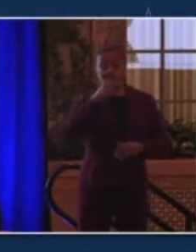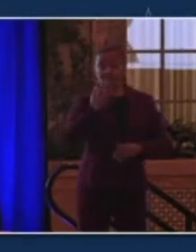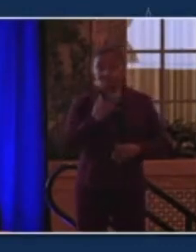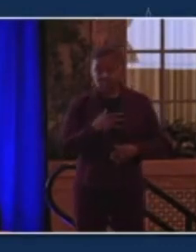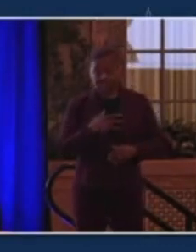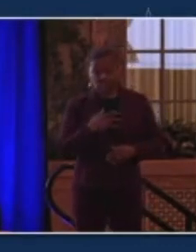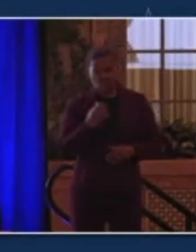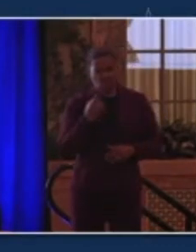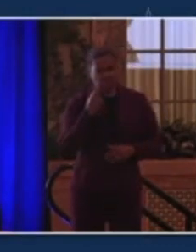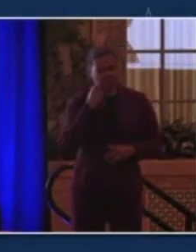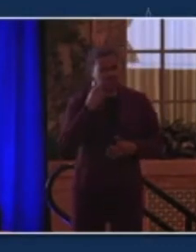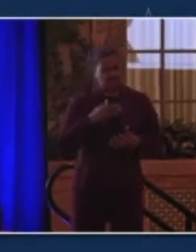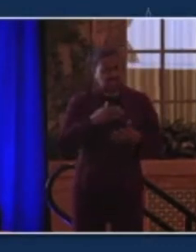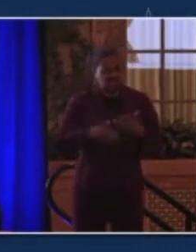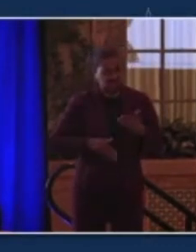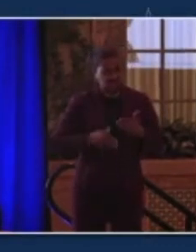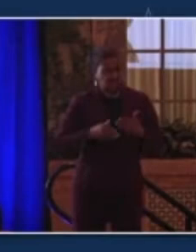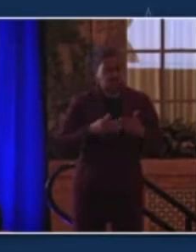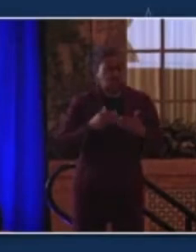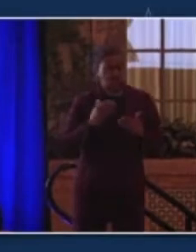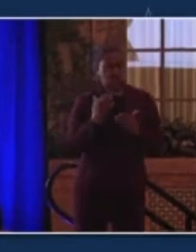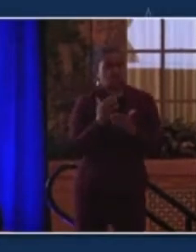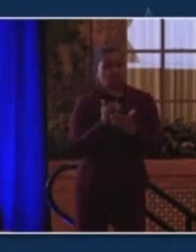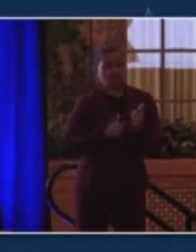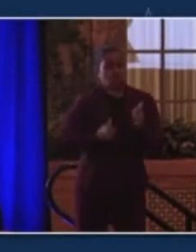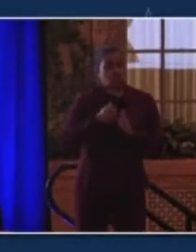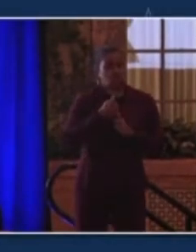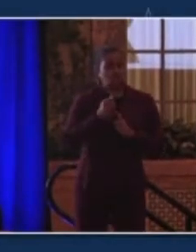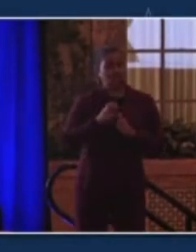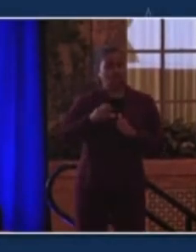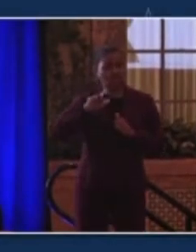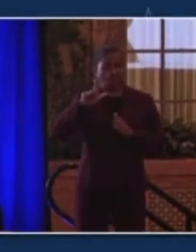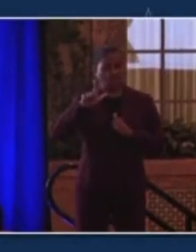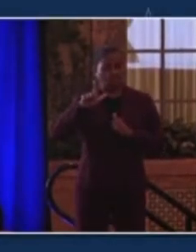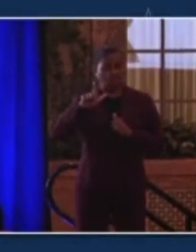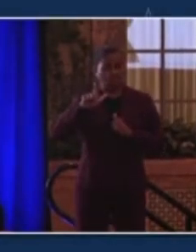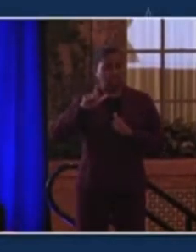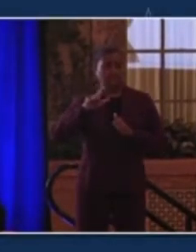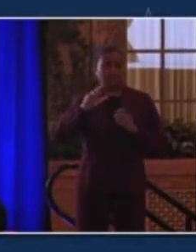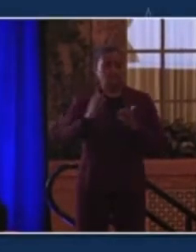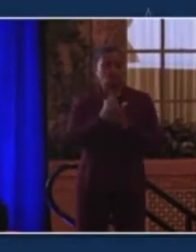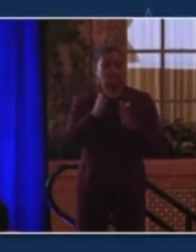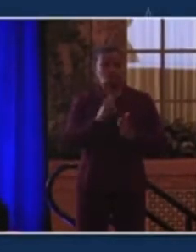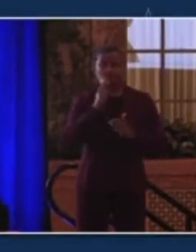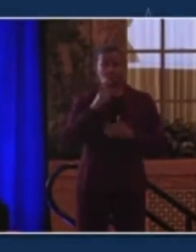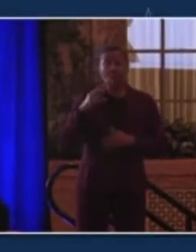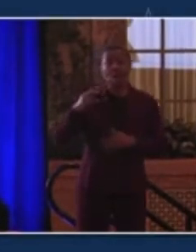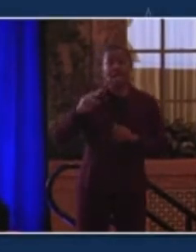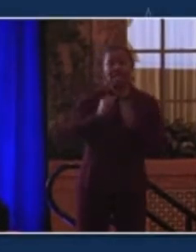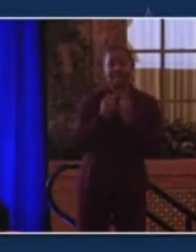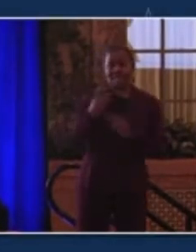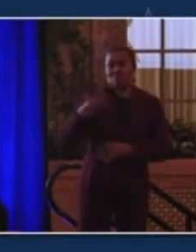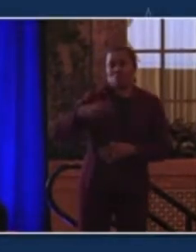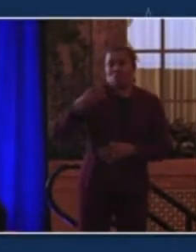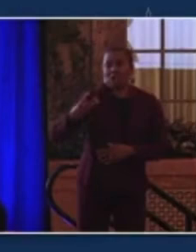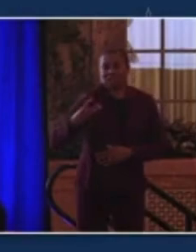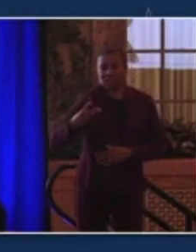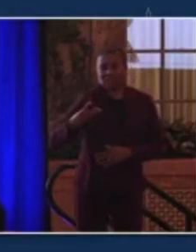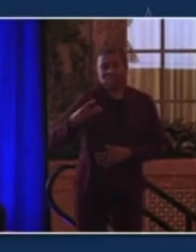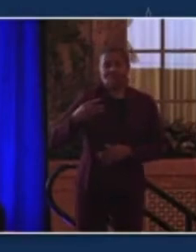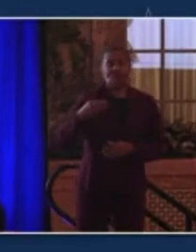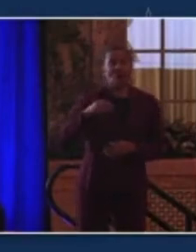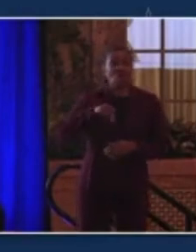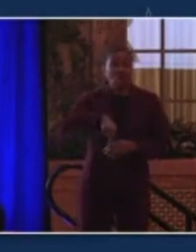just completed the Super Bowl, and the winner of the Super Bowl was a Washington team with the quarterback